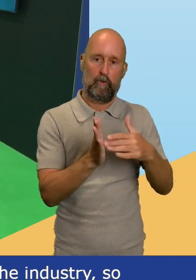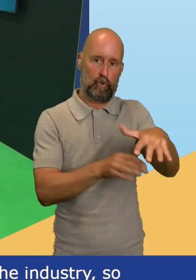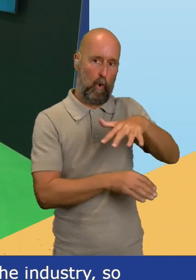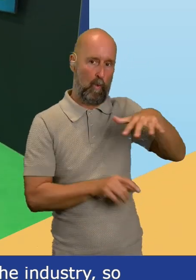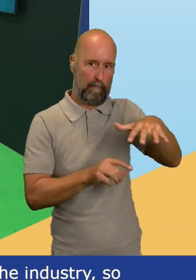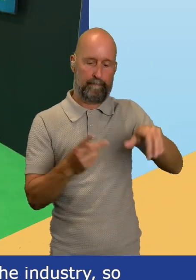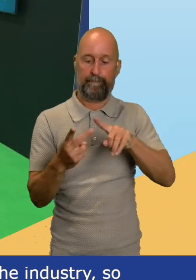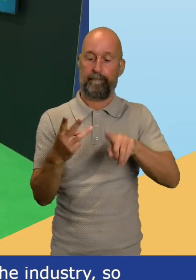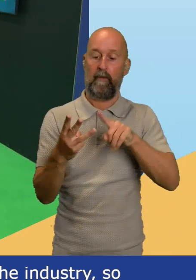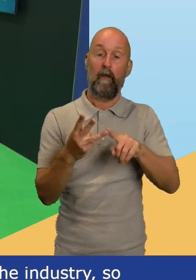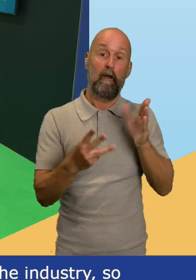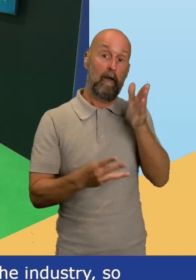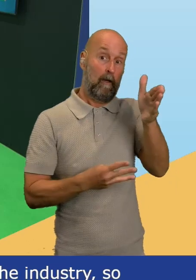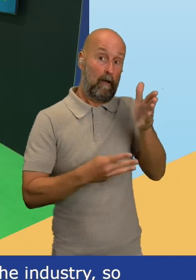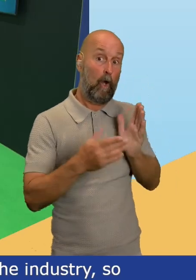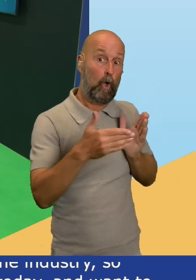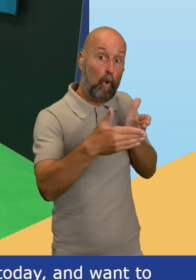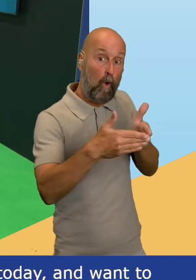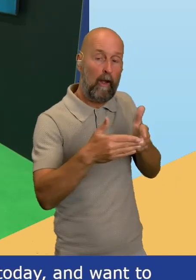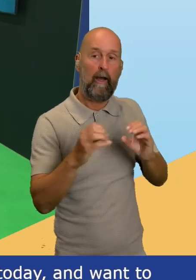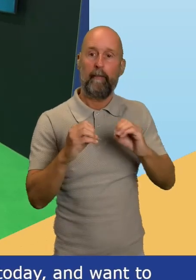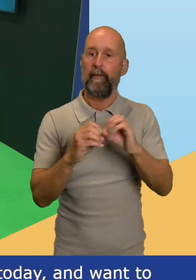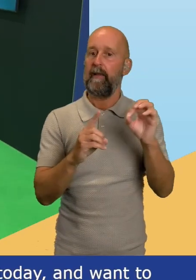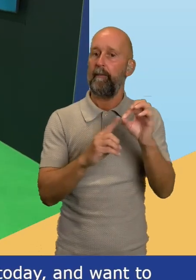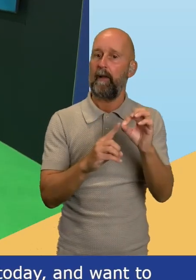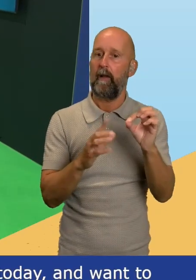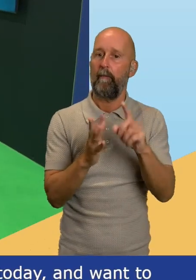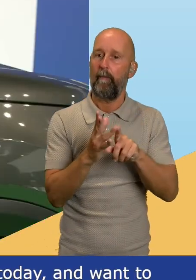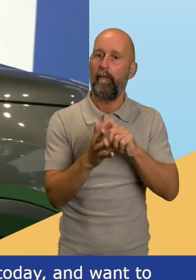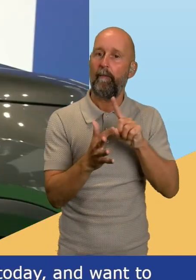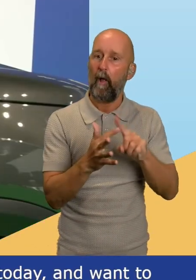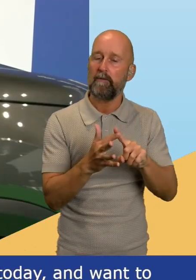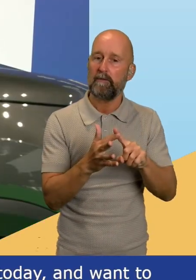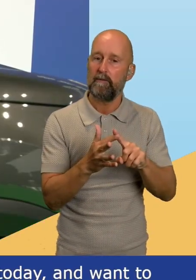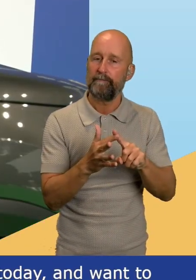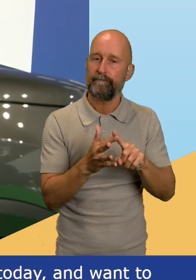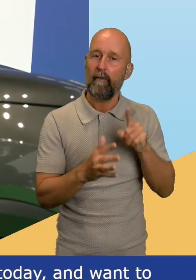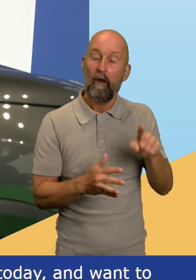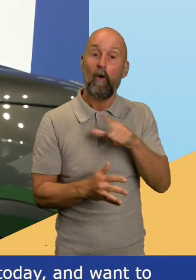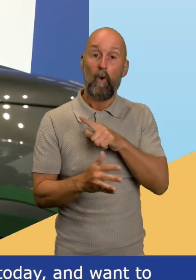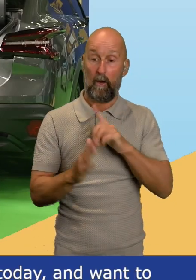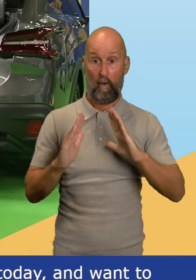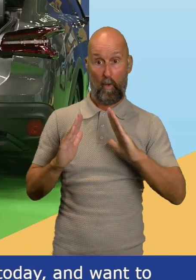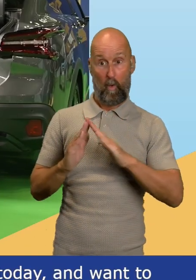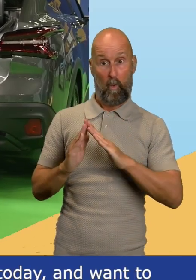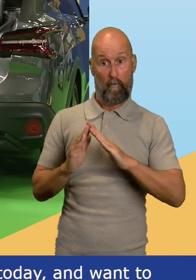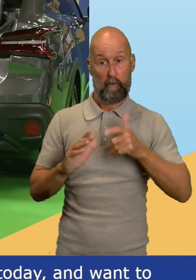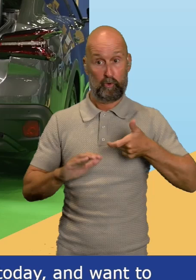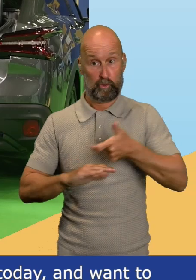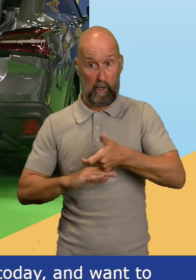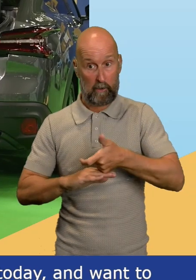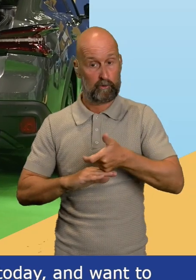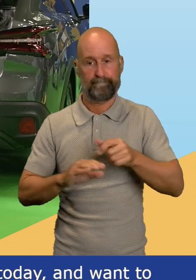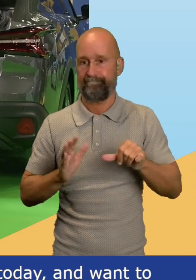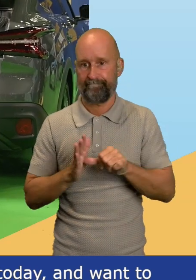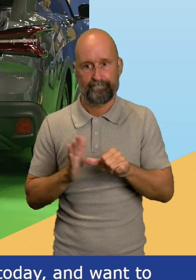in the far right-hand corner, we've got our BP Pulse area. So we know for lots of customers, home charging might not be right. So